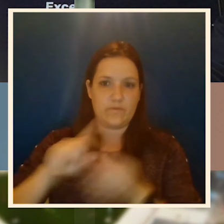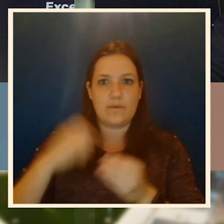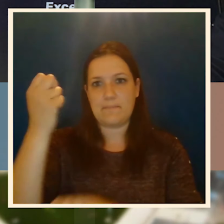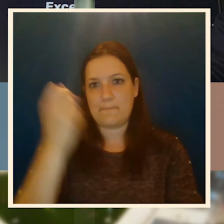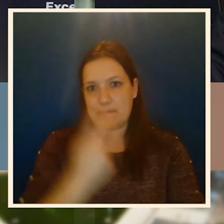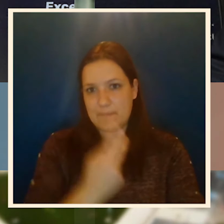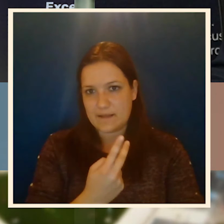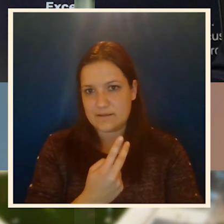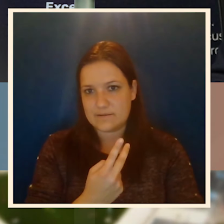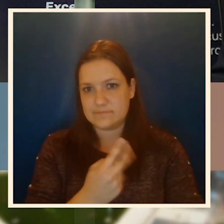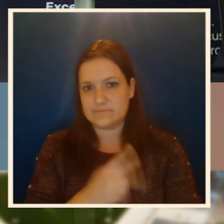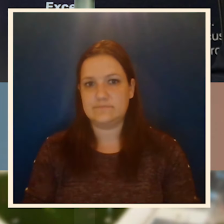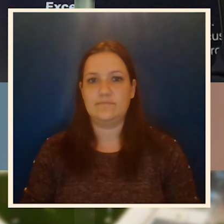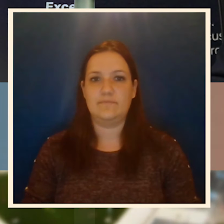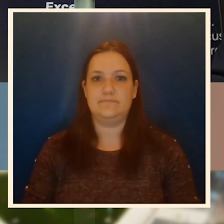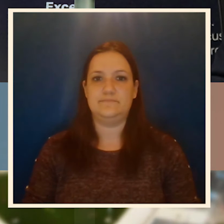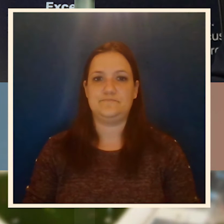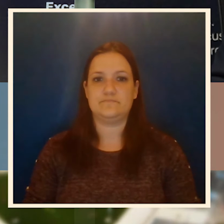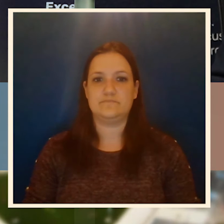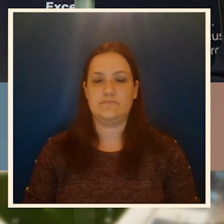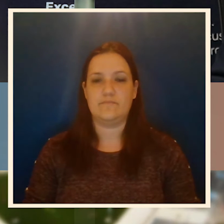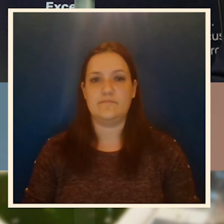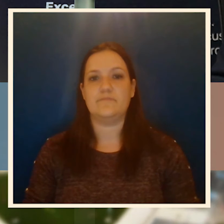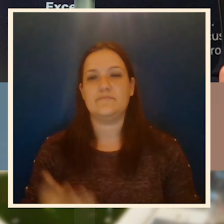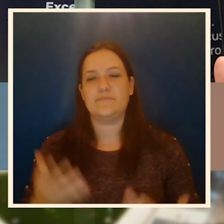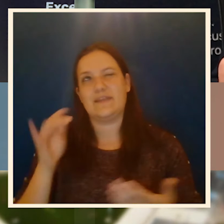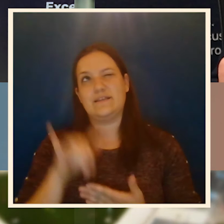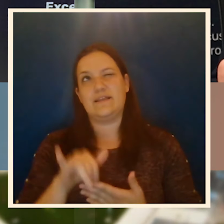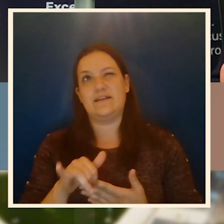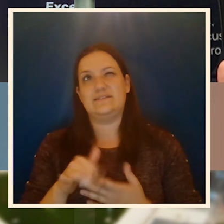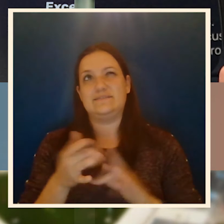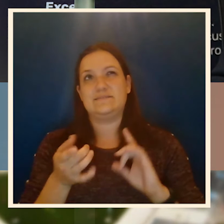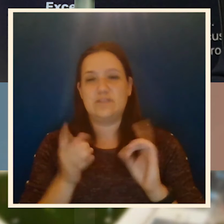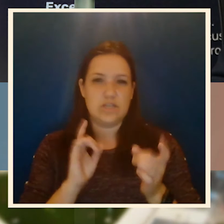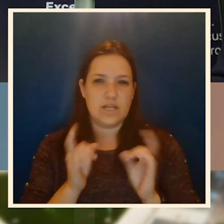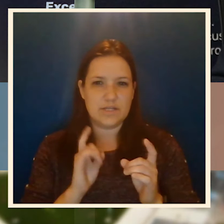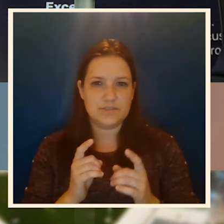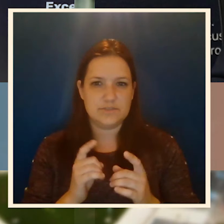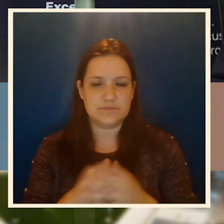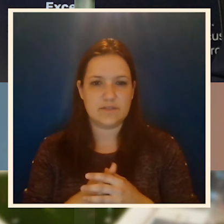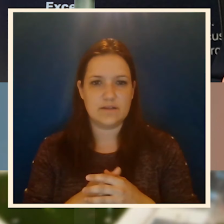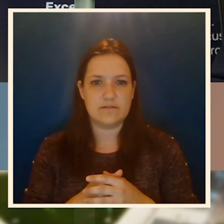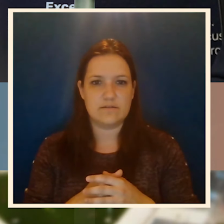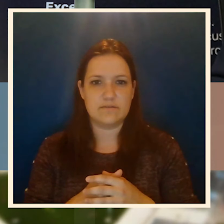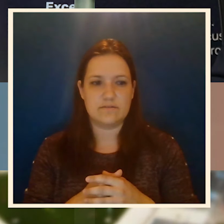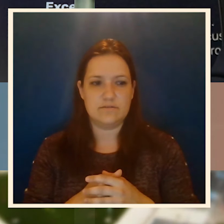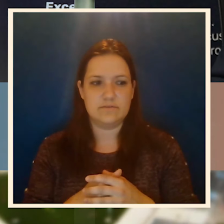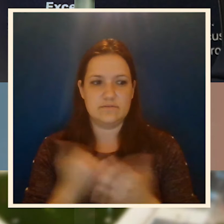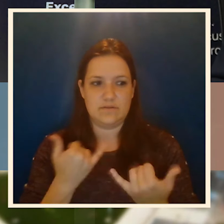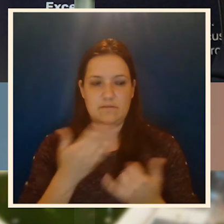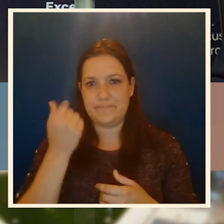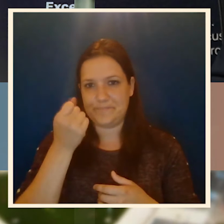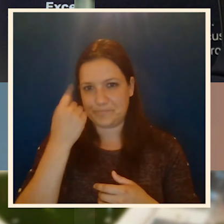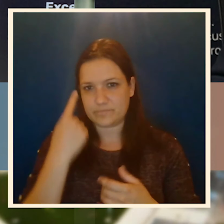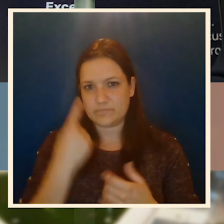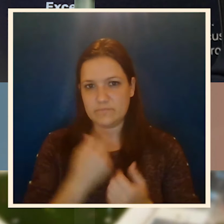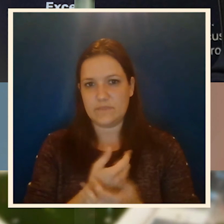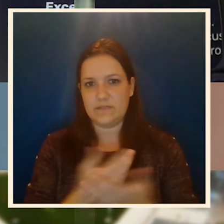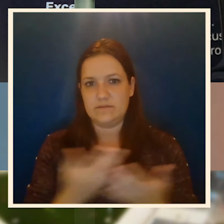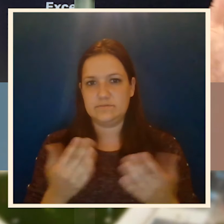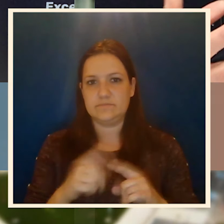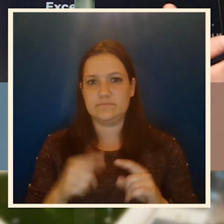the field. So that's kind of a change in approach, which we now better understand. And but that's why our revised plan